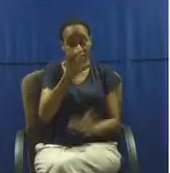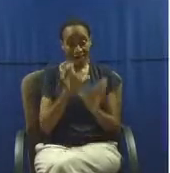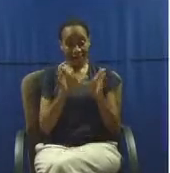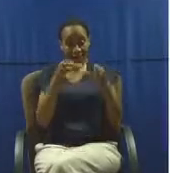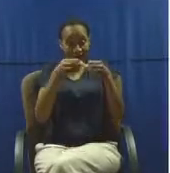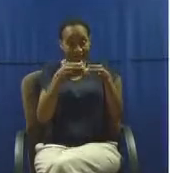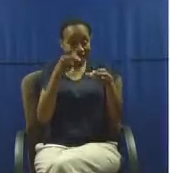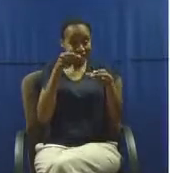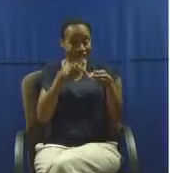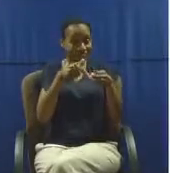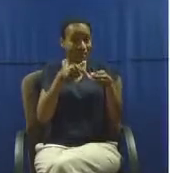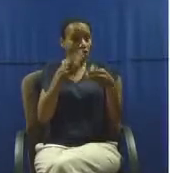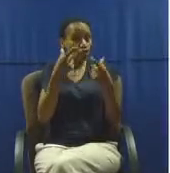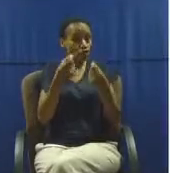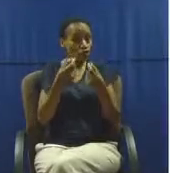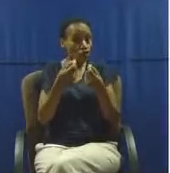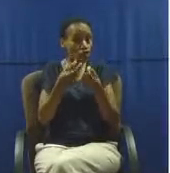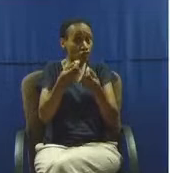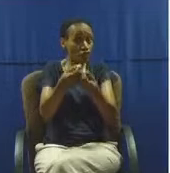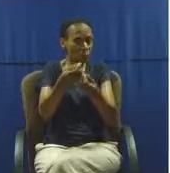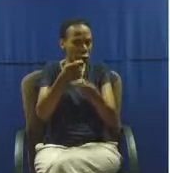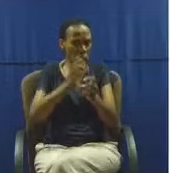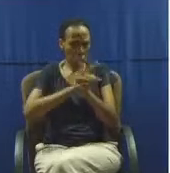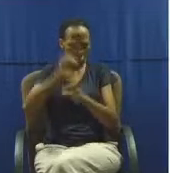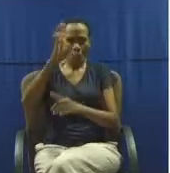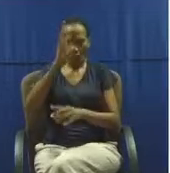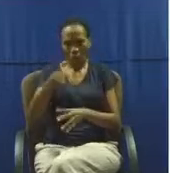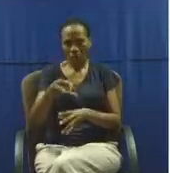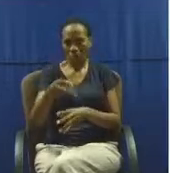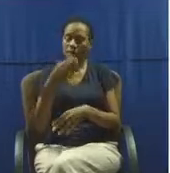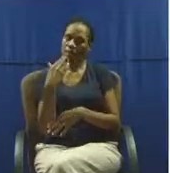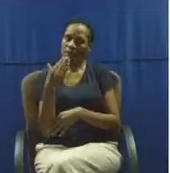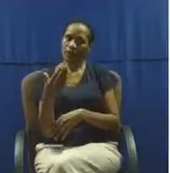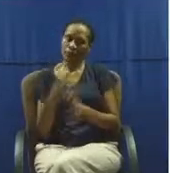we should be able to reach that level. Thank you very much.